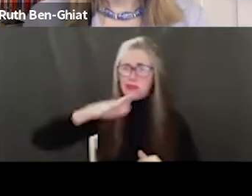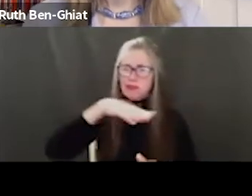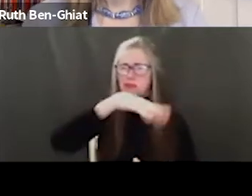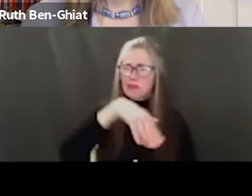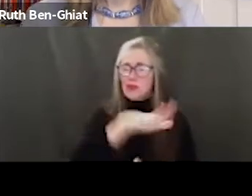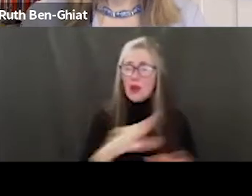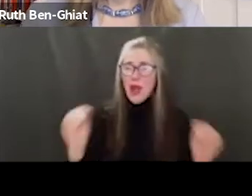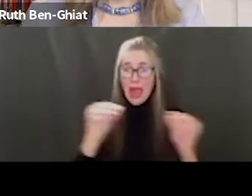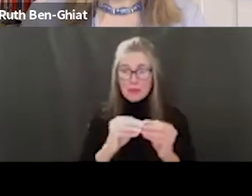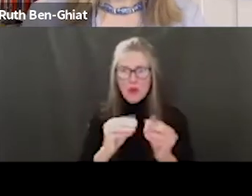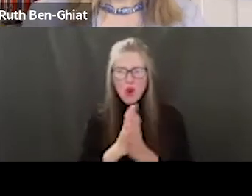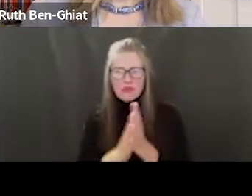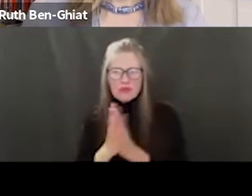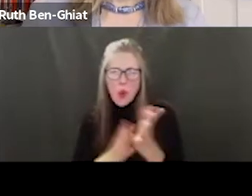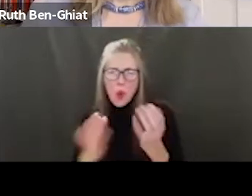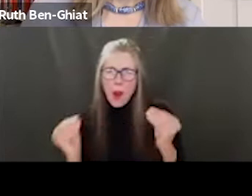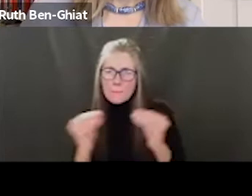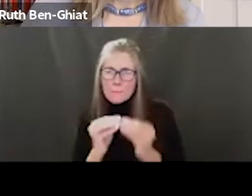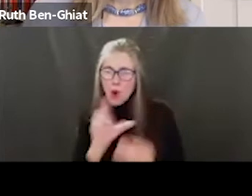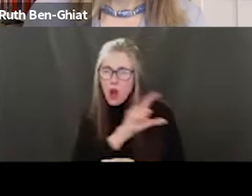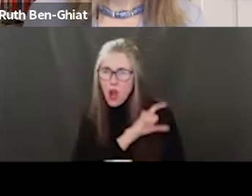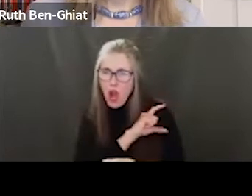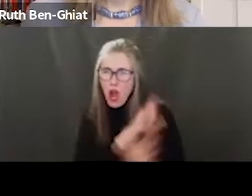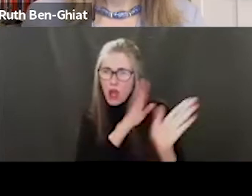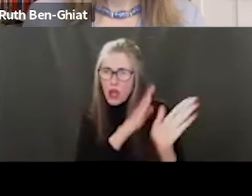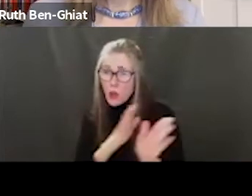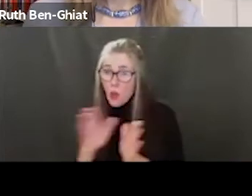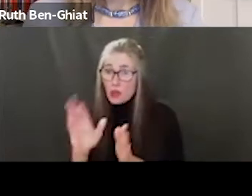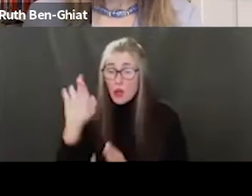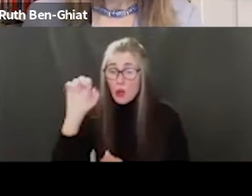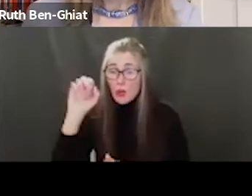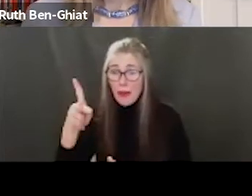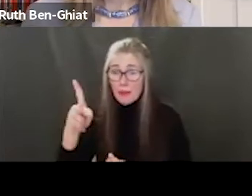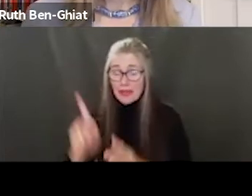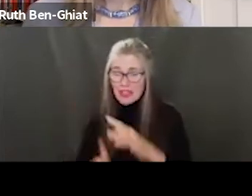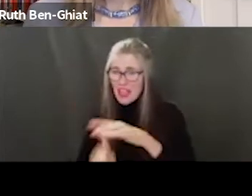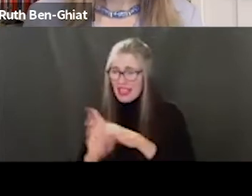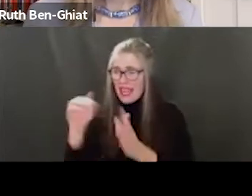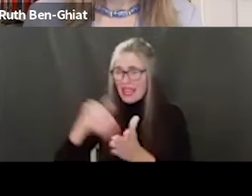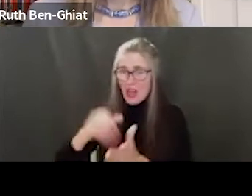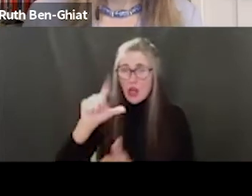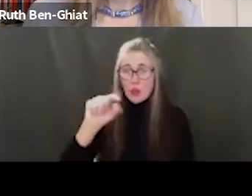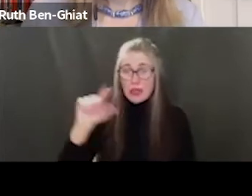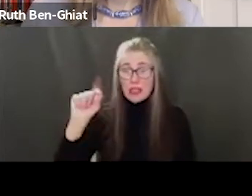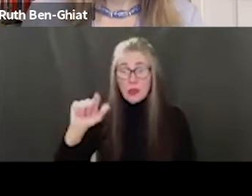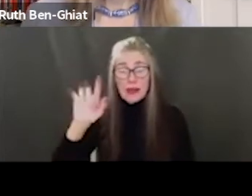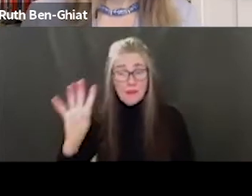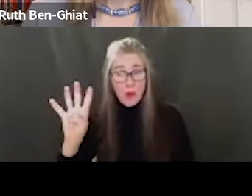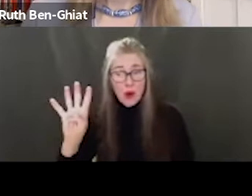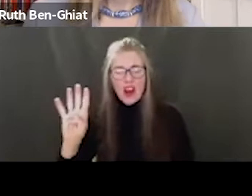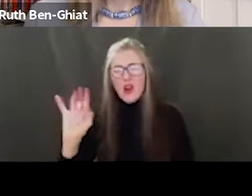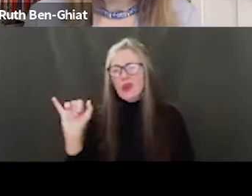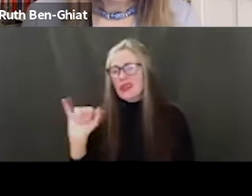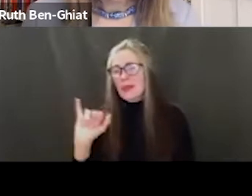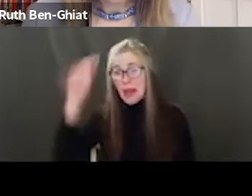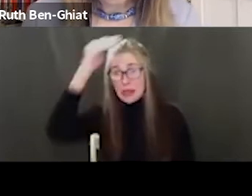a law and order ruler, so the Republicans can return in 2024, whether it's Trump or some Trumpoid or someone